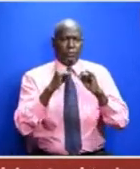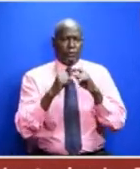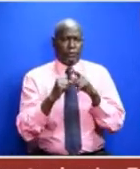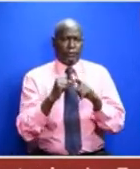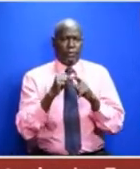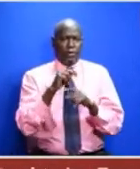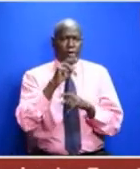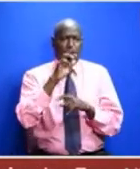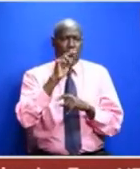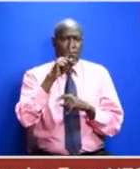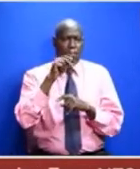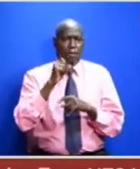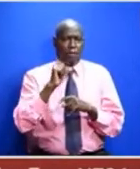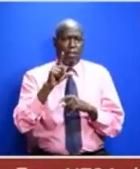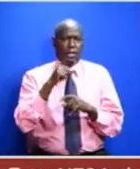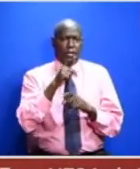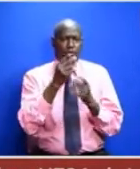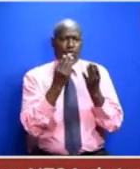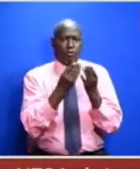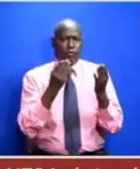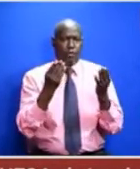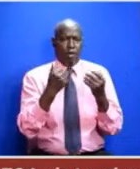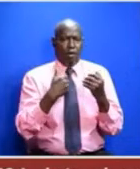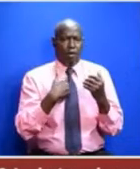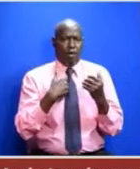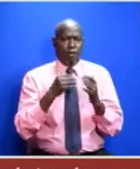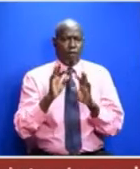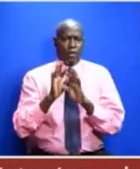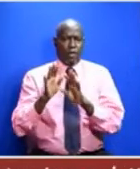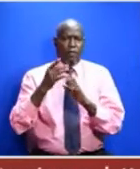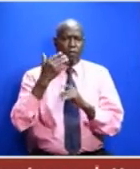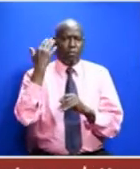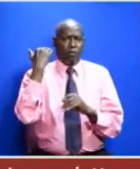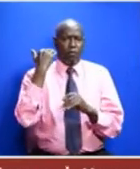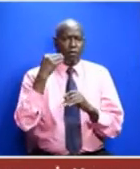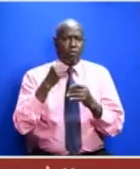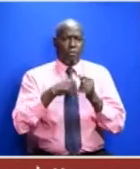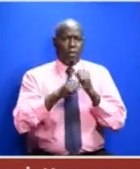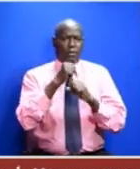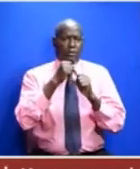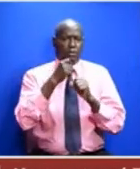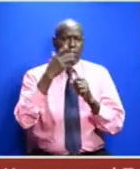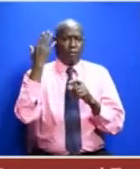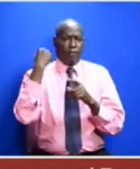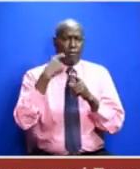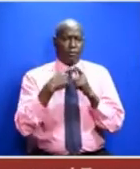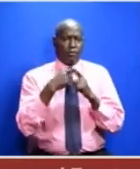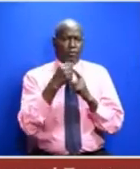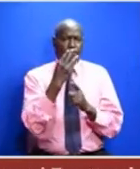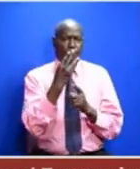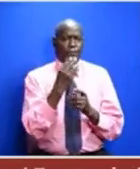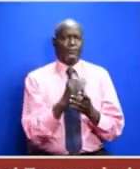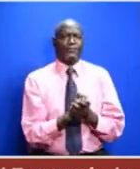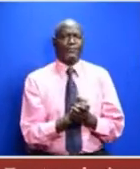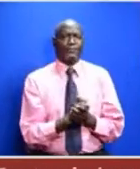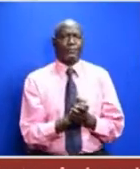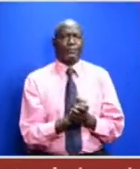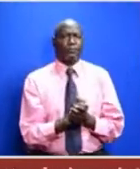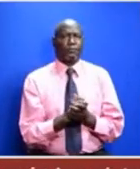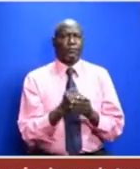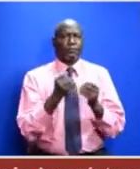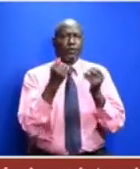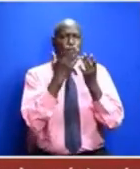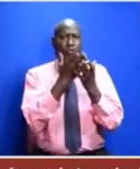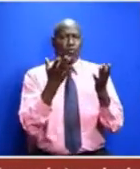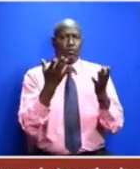of RPL, whose documents had been left unattended to in the office for the past 4 years. Wale walikuwa nasema that